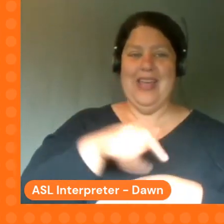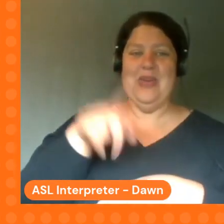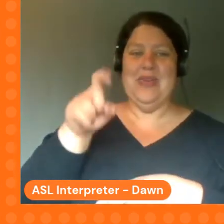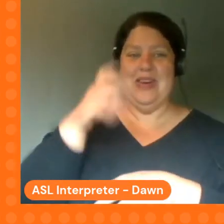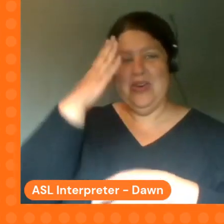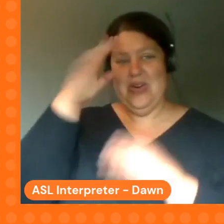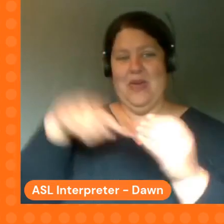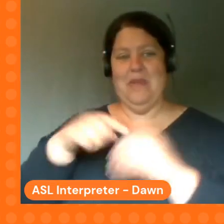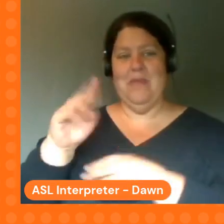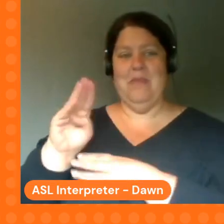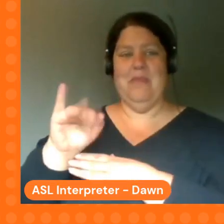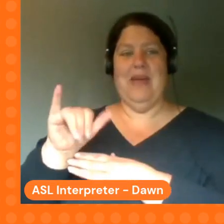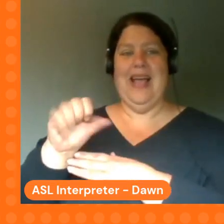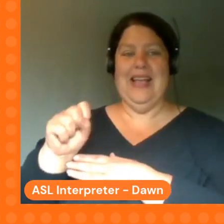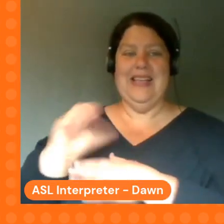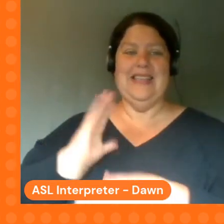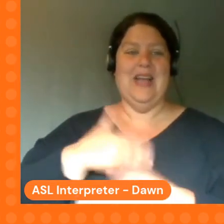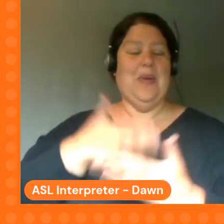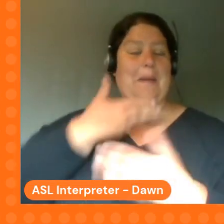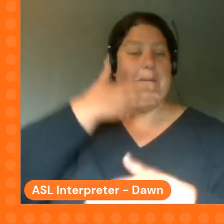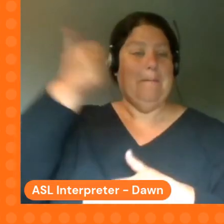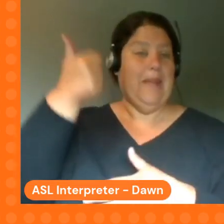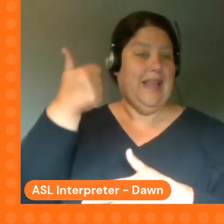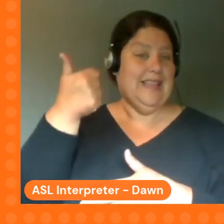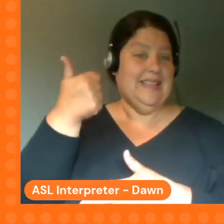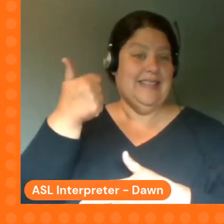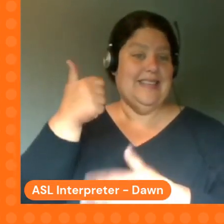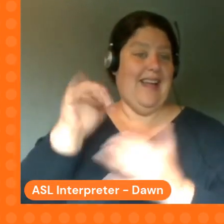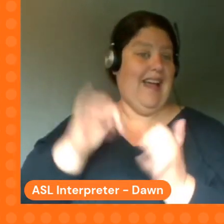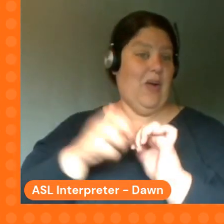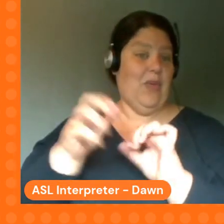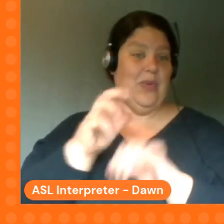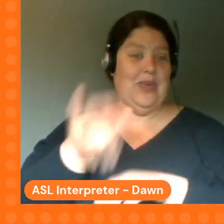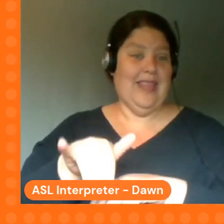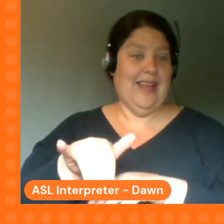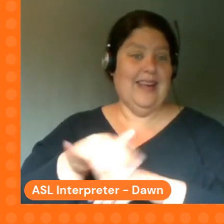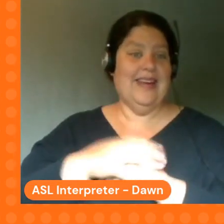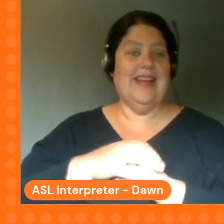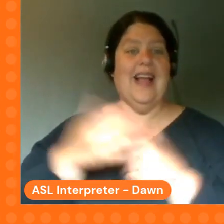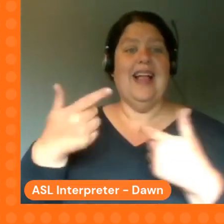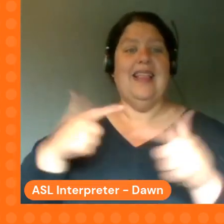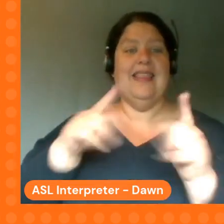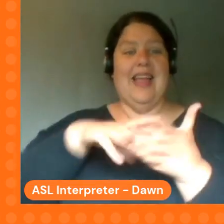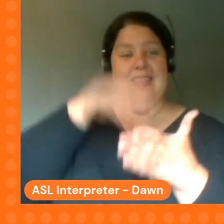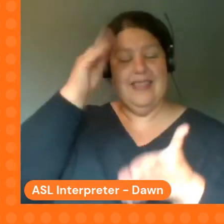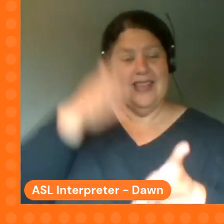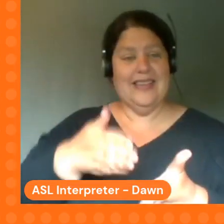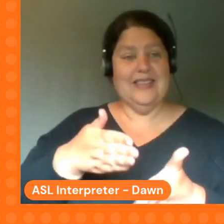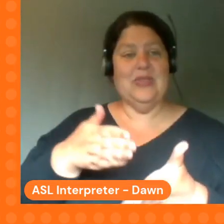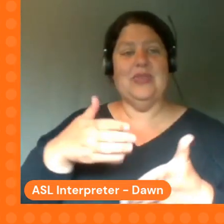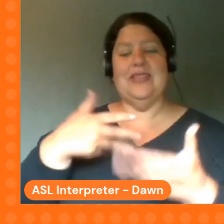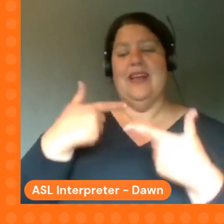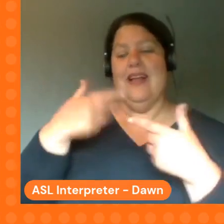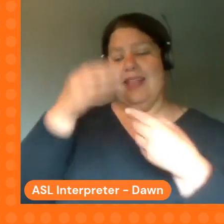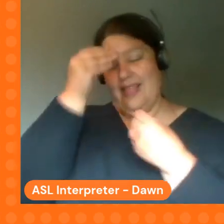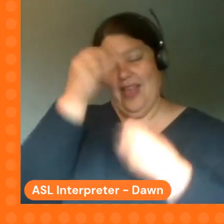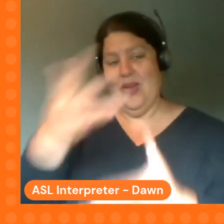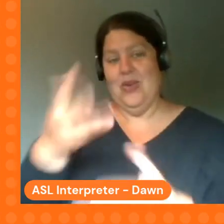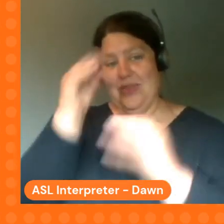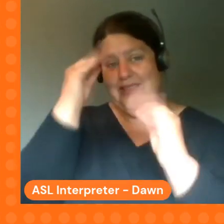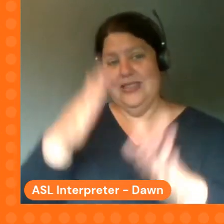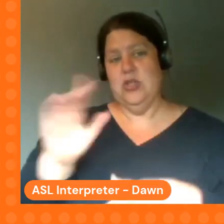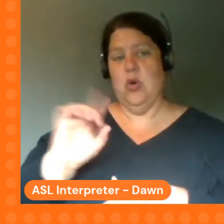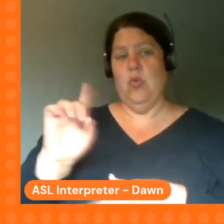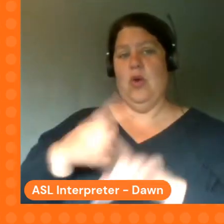think our best way is to let the teachers and students know where the bias come from in the